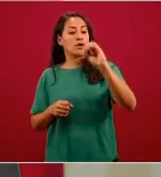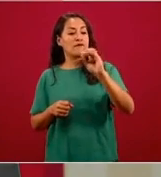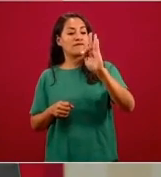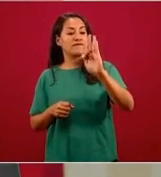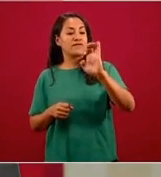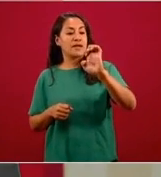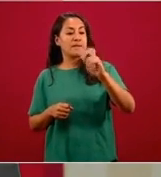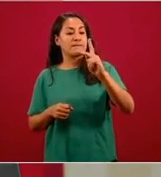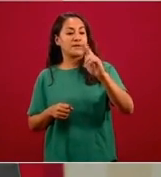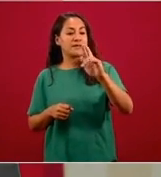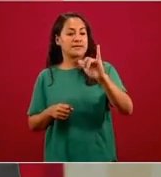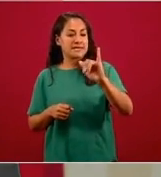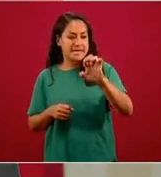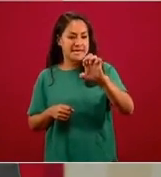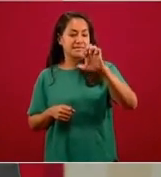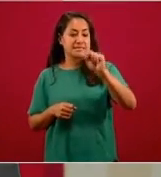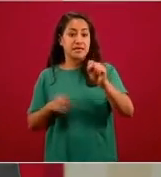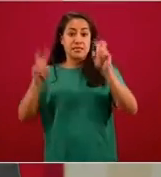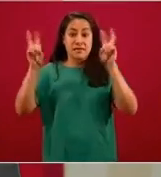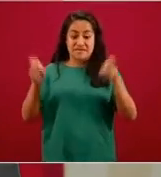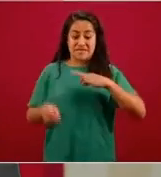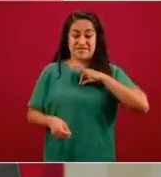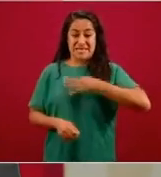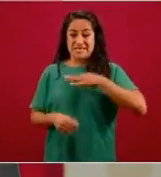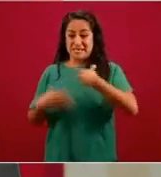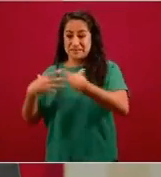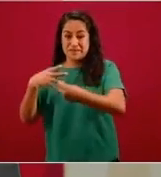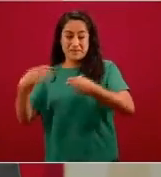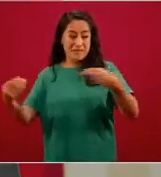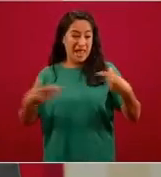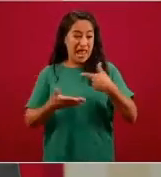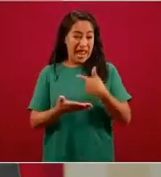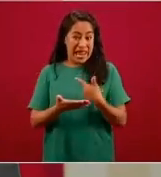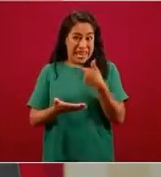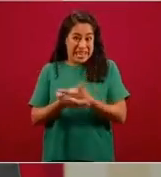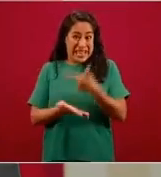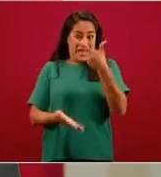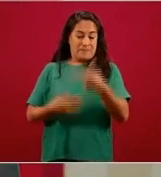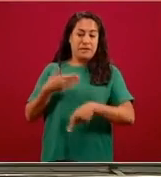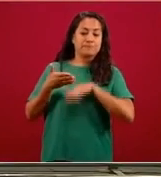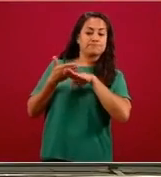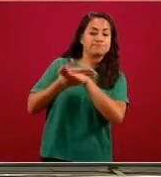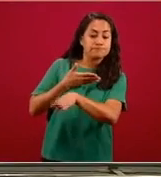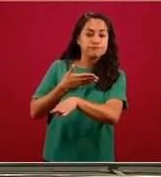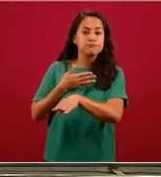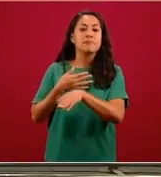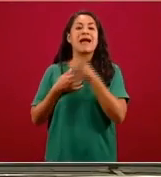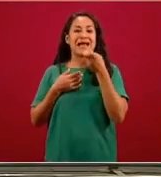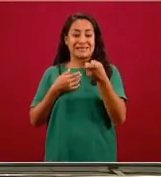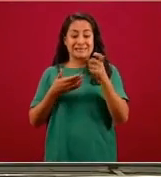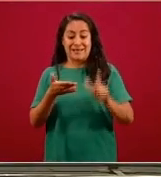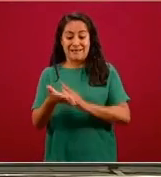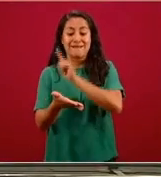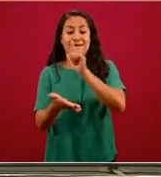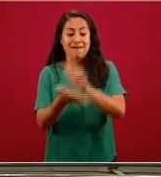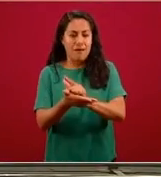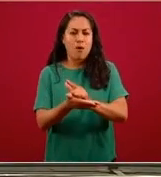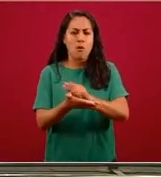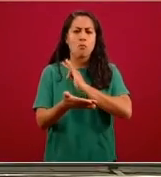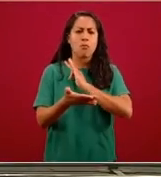Now, COFEPRIS, the National Commission for Protecting Against Health Emergencies, has the legal